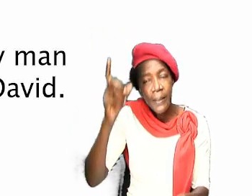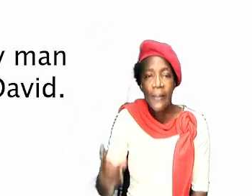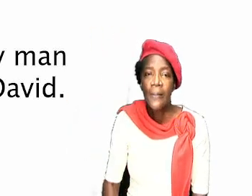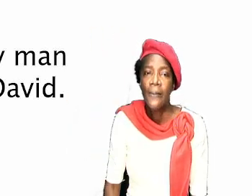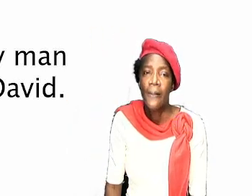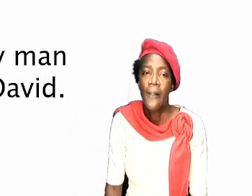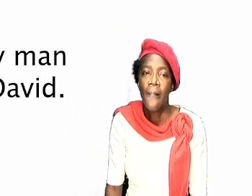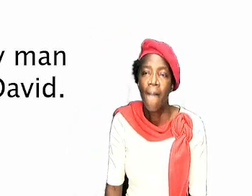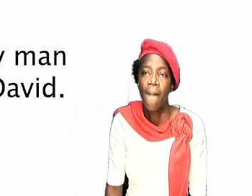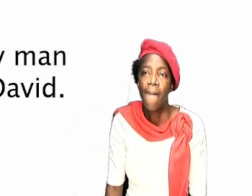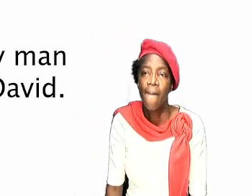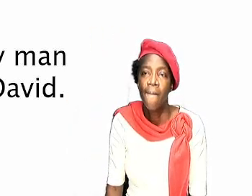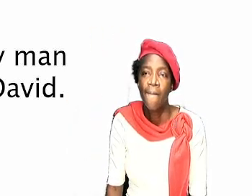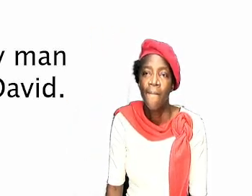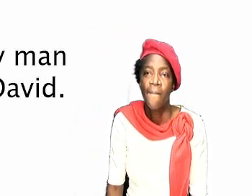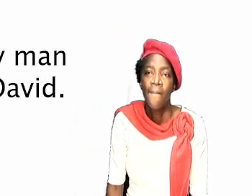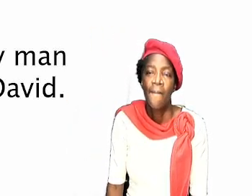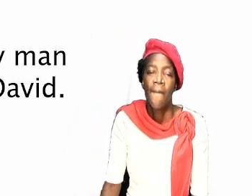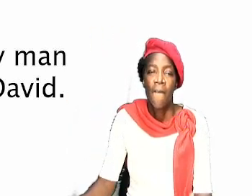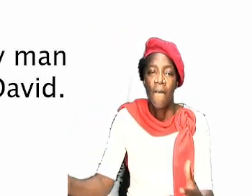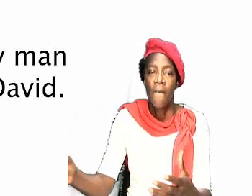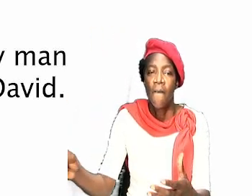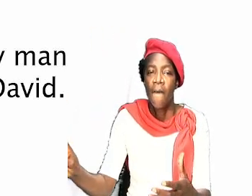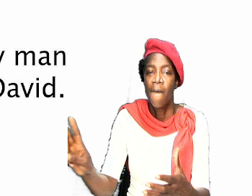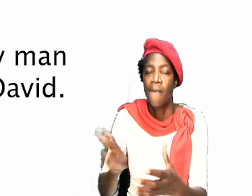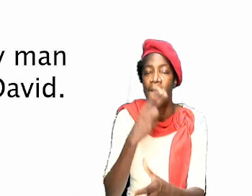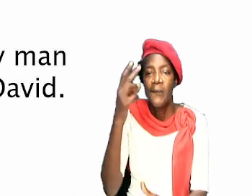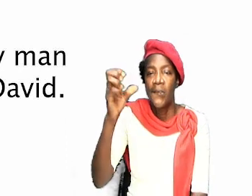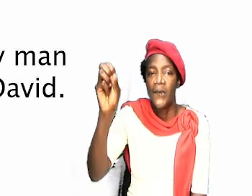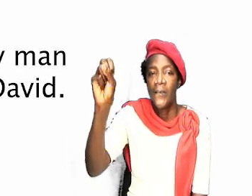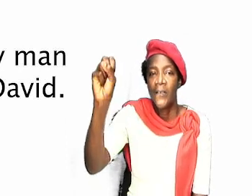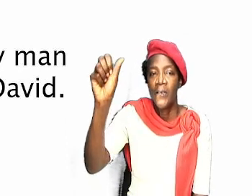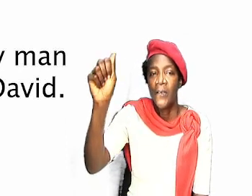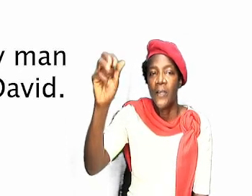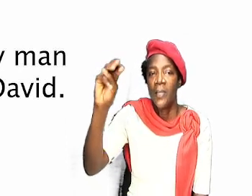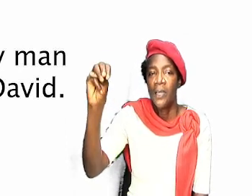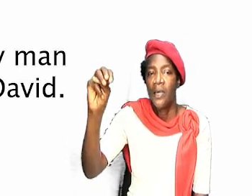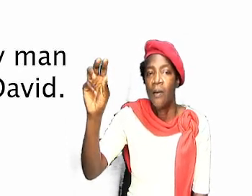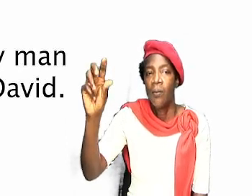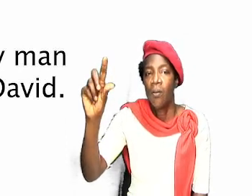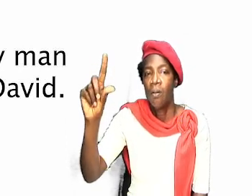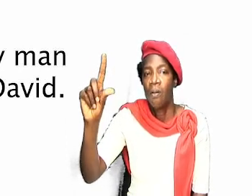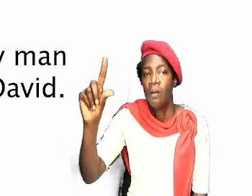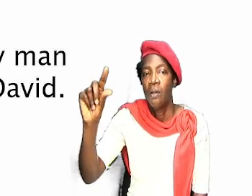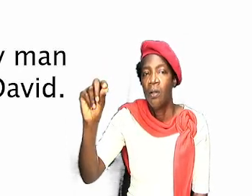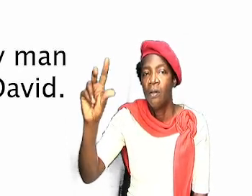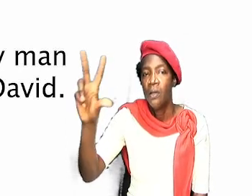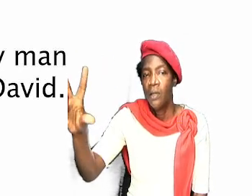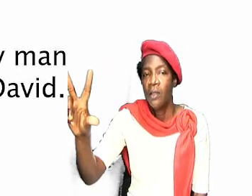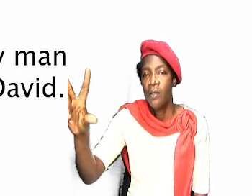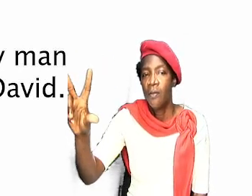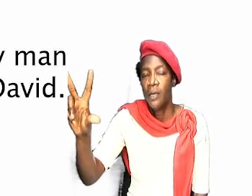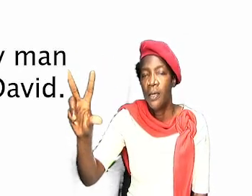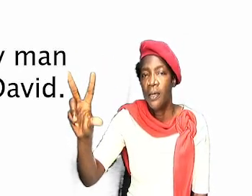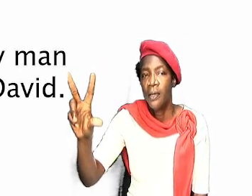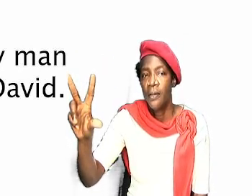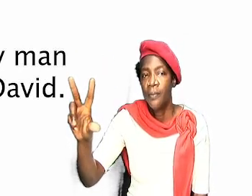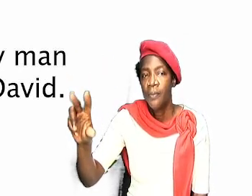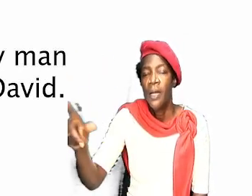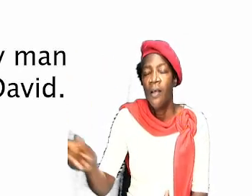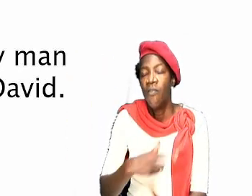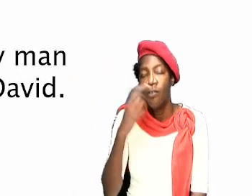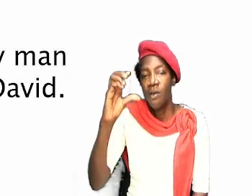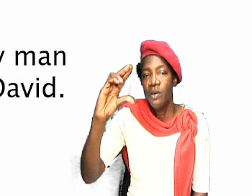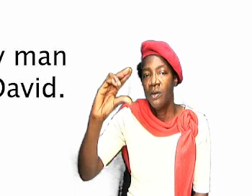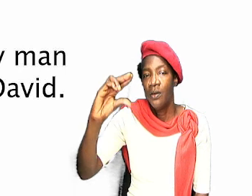And the scriptures for that, 2 Samuel 23, 8 through to 39, and 1 Chronicles, you know, talks